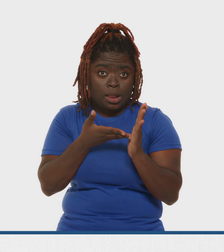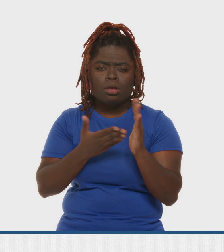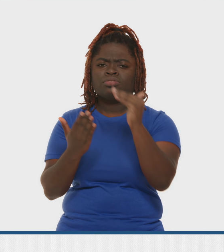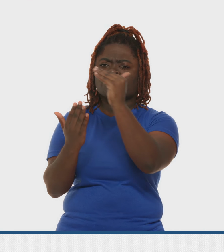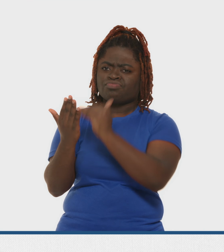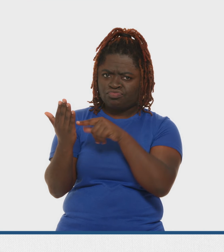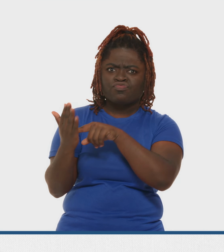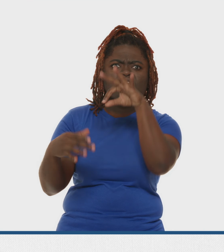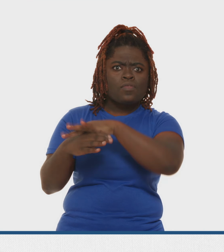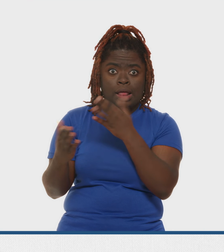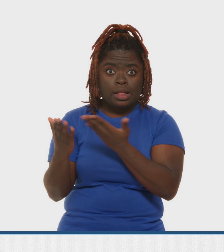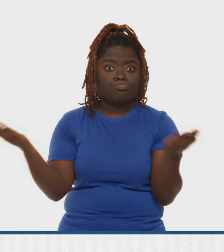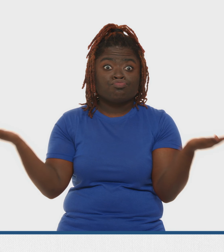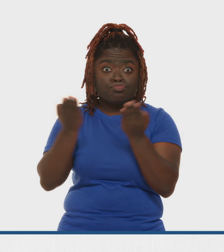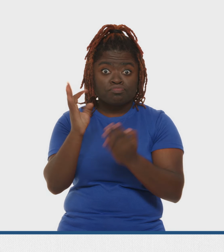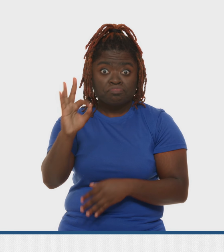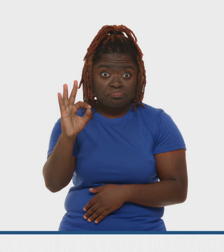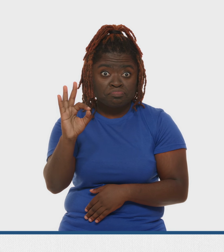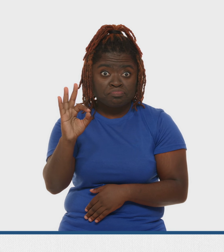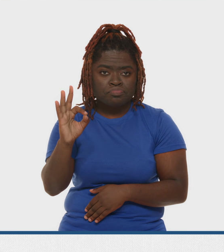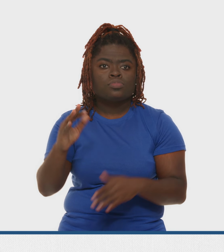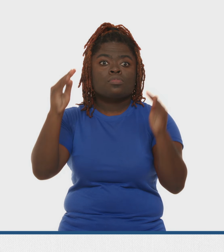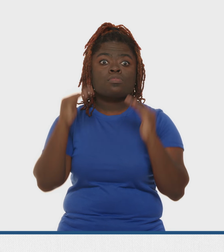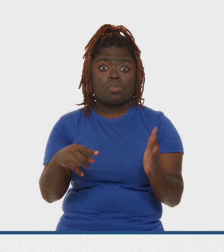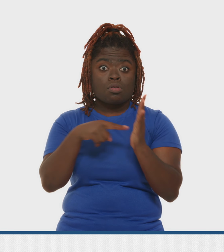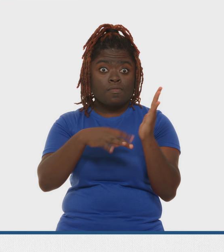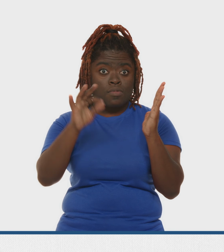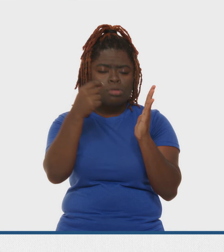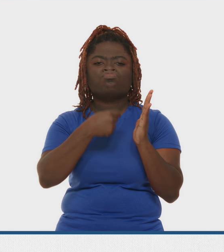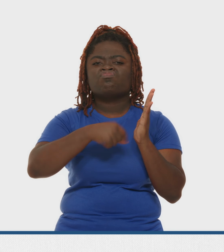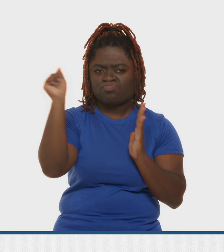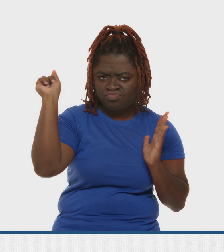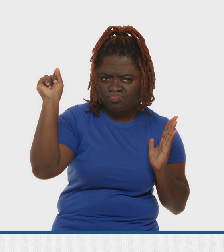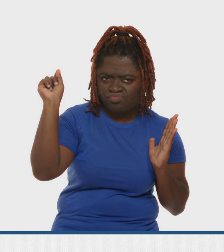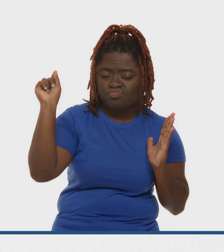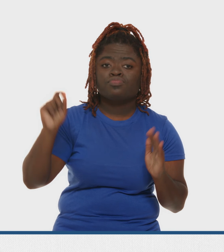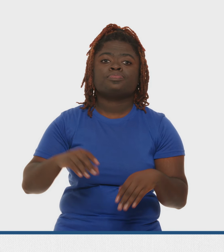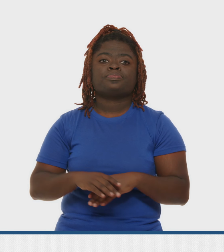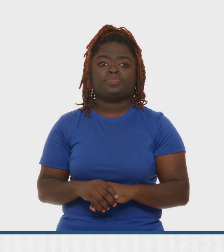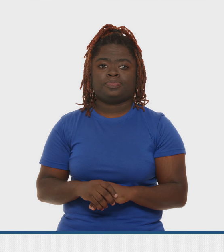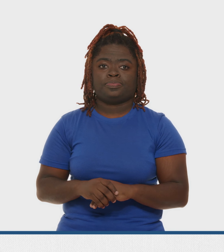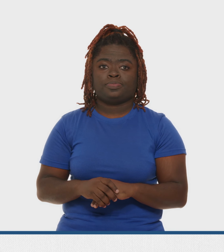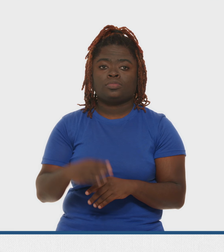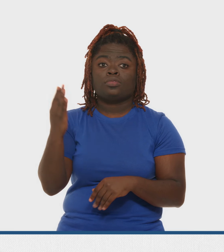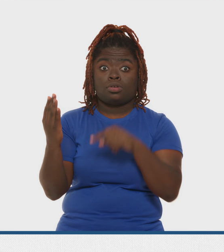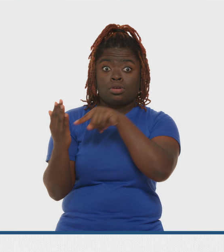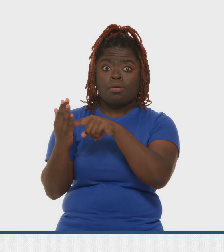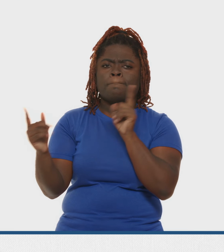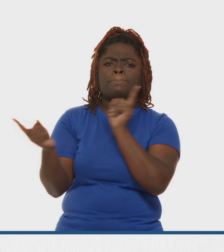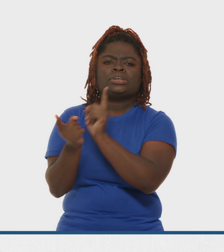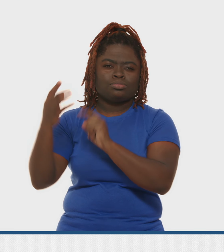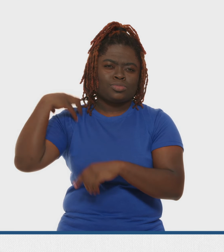clerk checks the voters list for the elector's name, verifies his or her ID, and then places a tick on the voters list